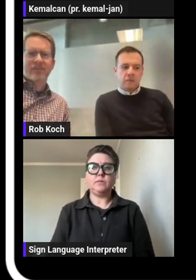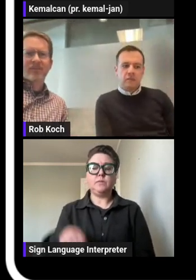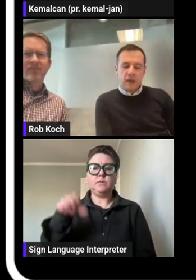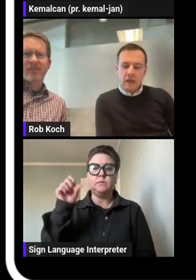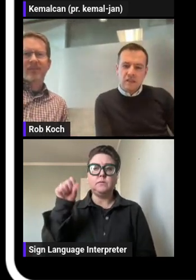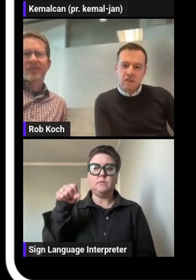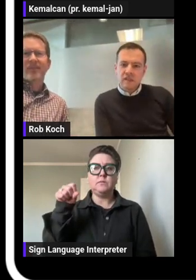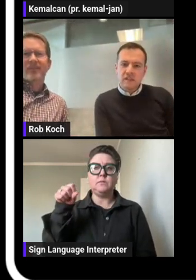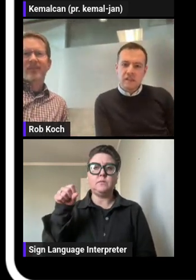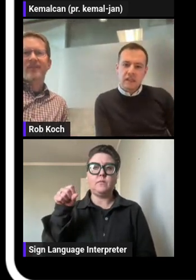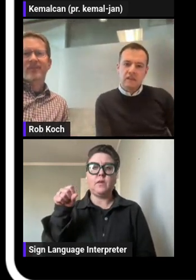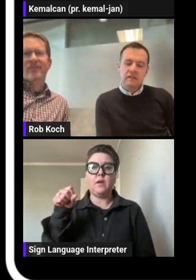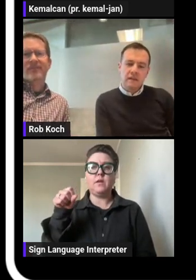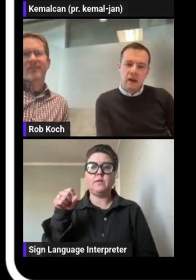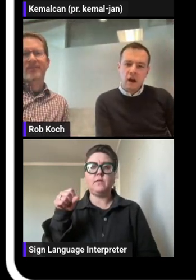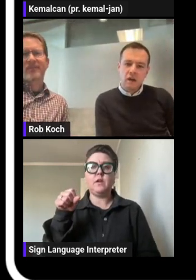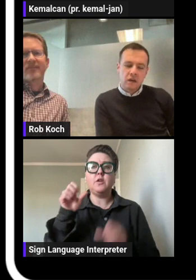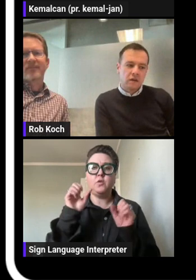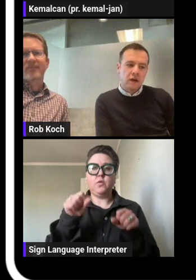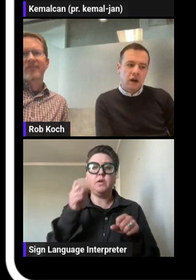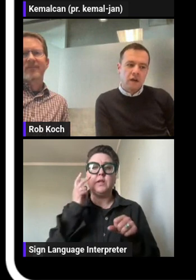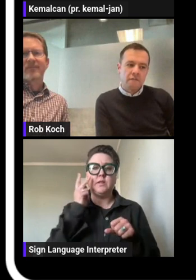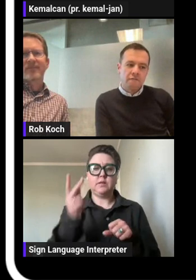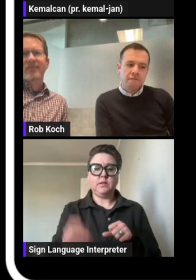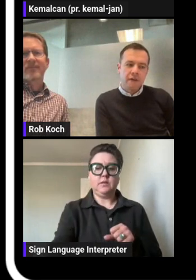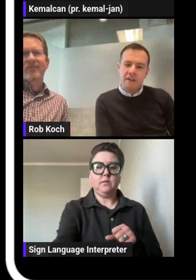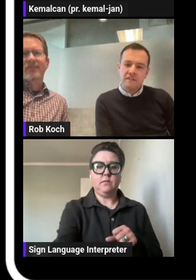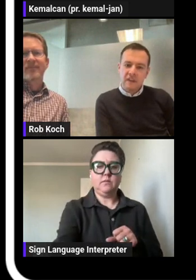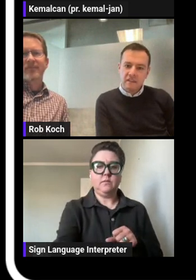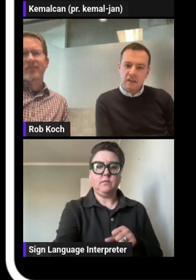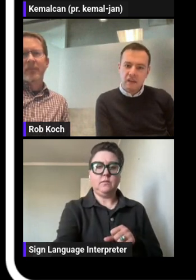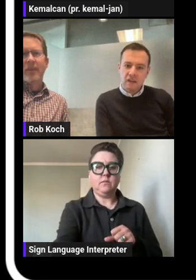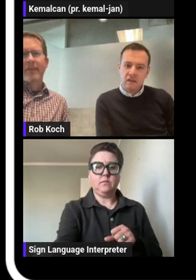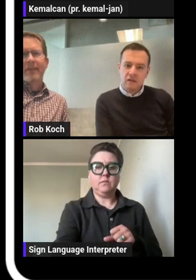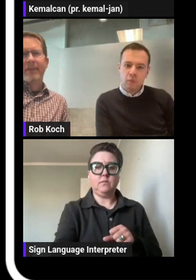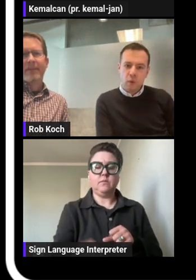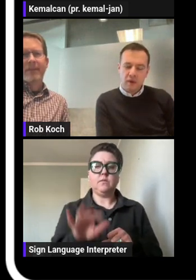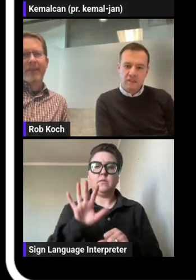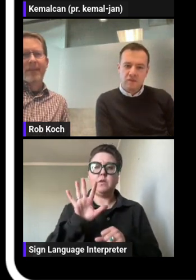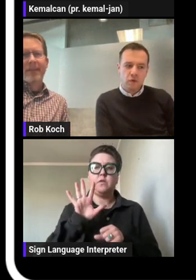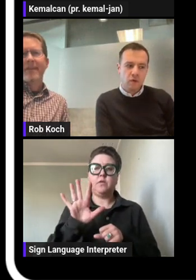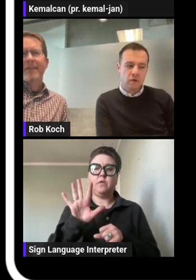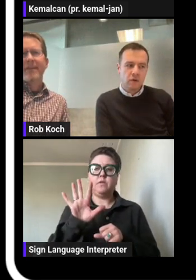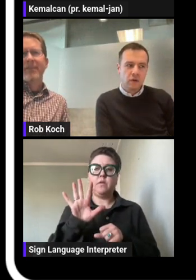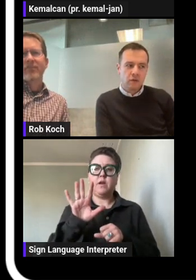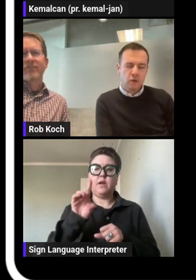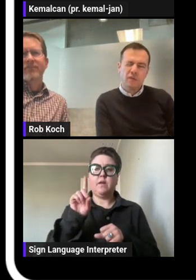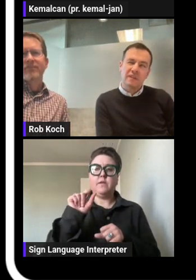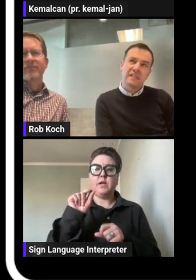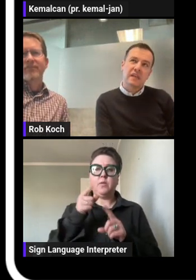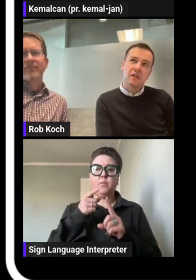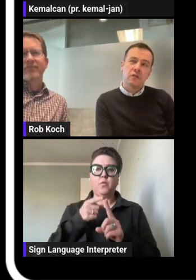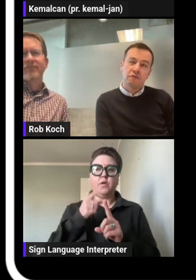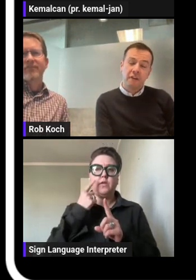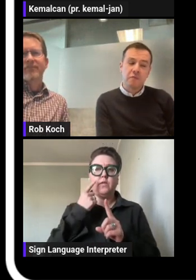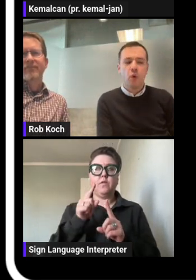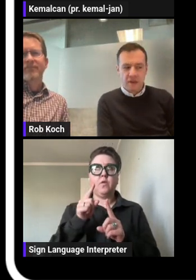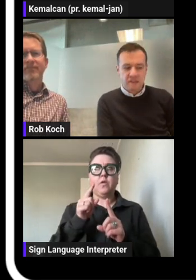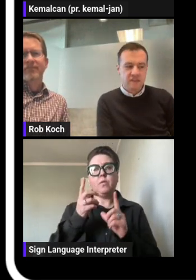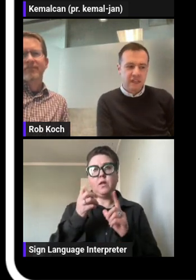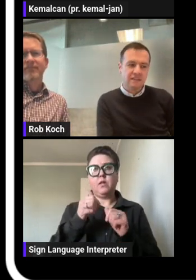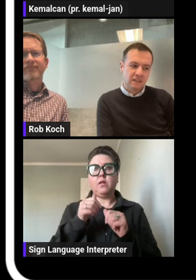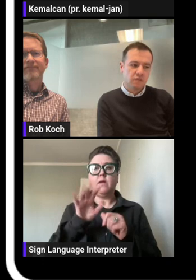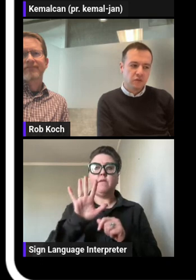Yes. As you can see, there are 5 data points for, or let's say